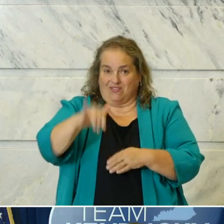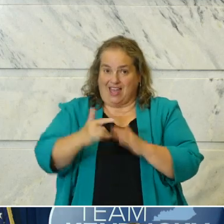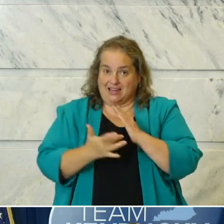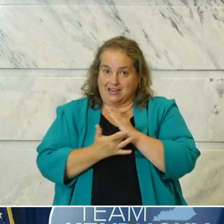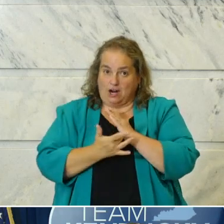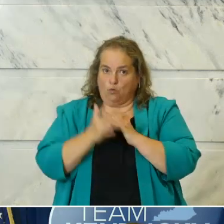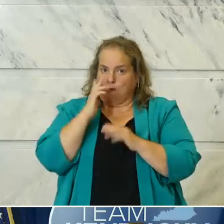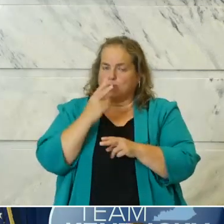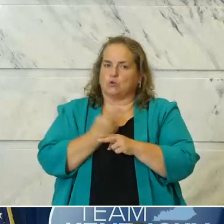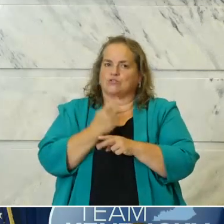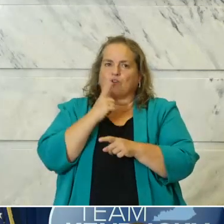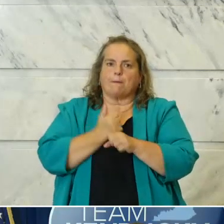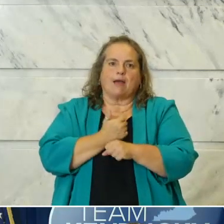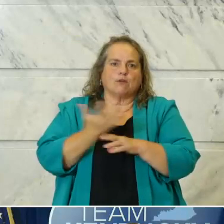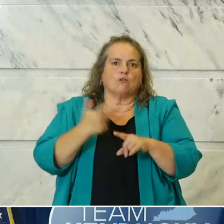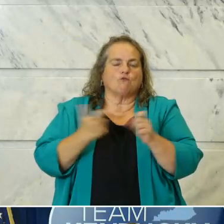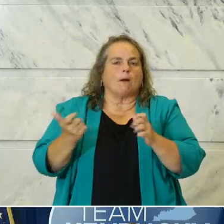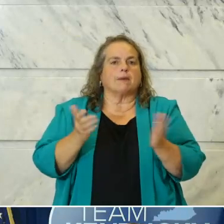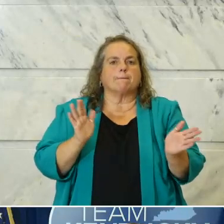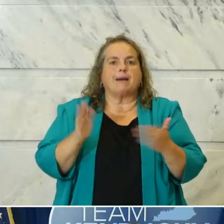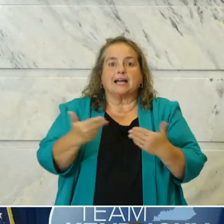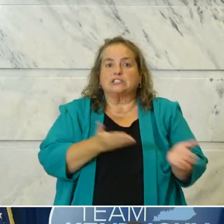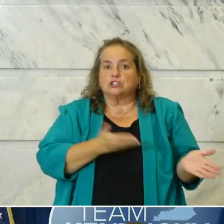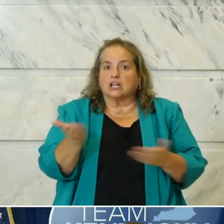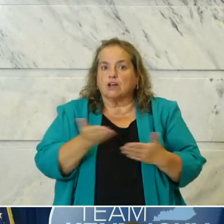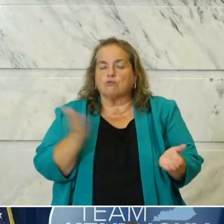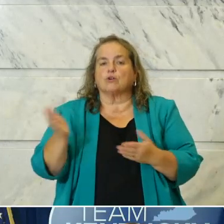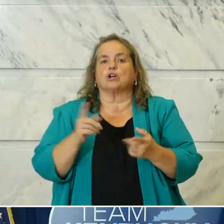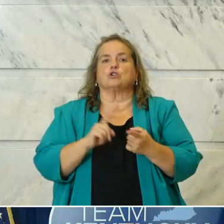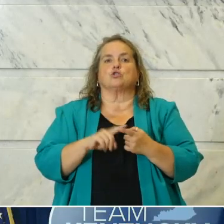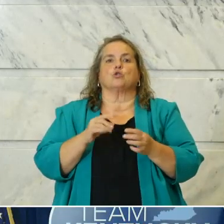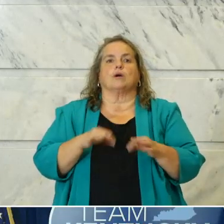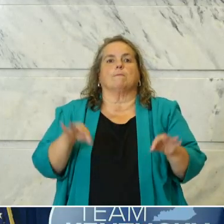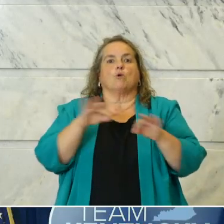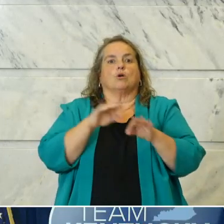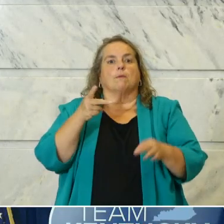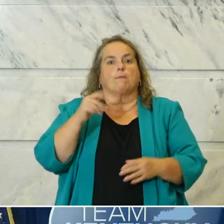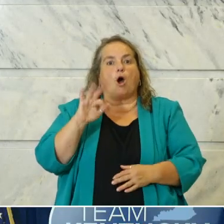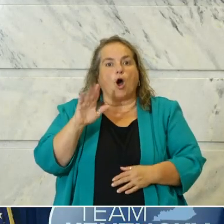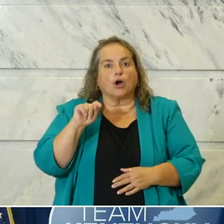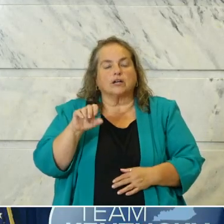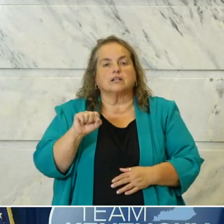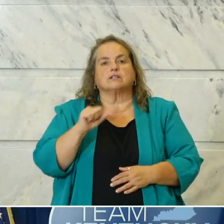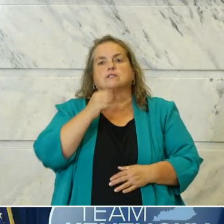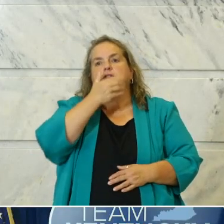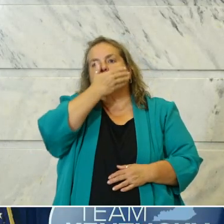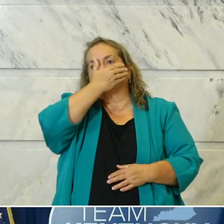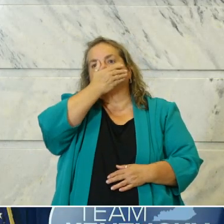used for everything from package delivery to important parts of